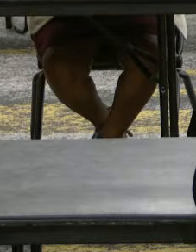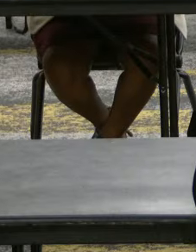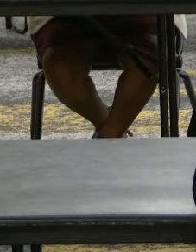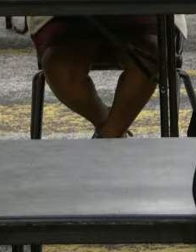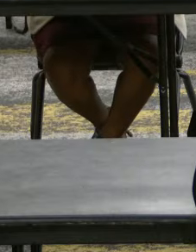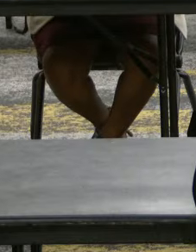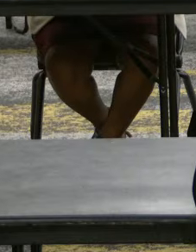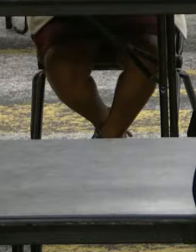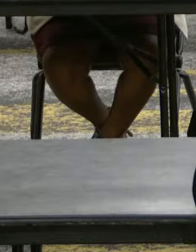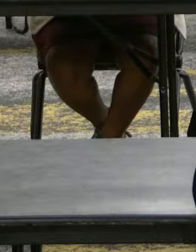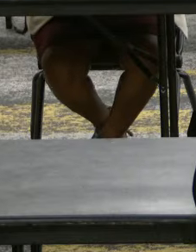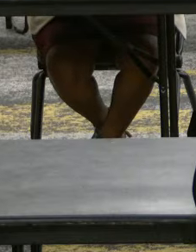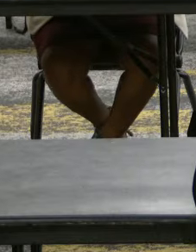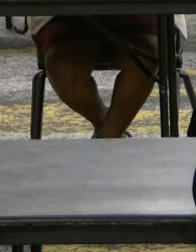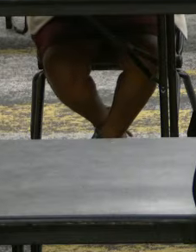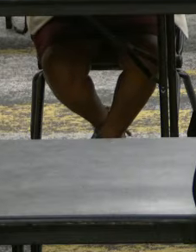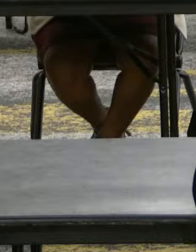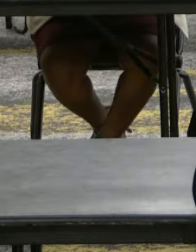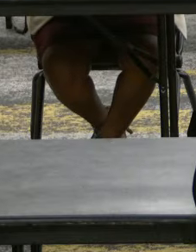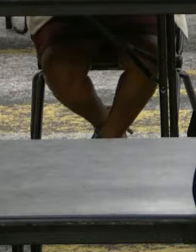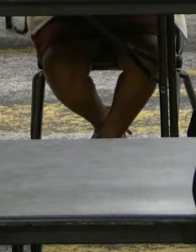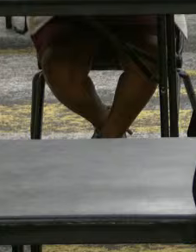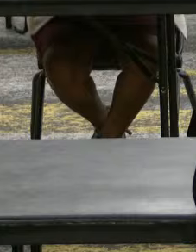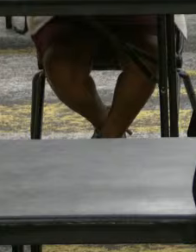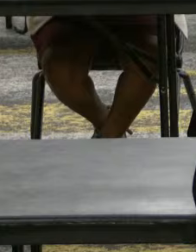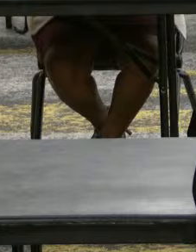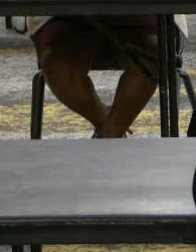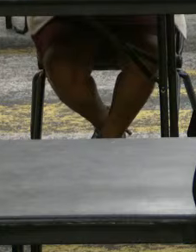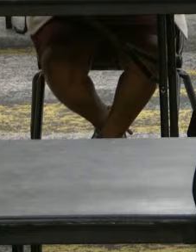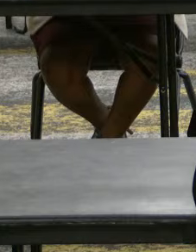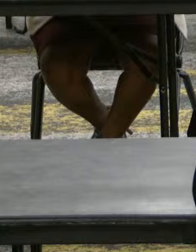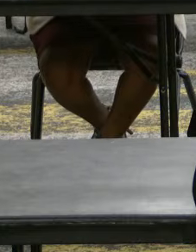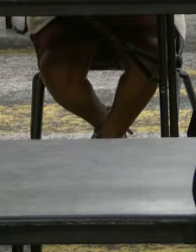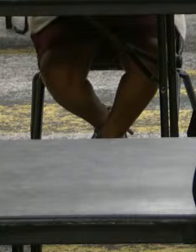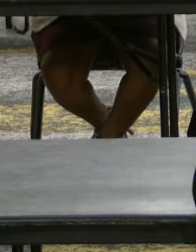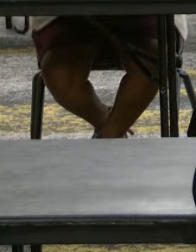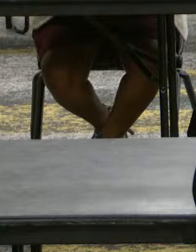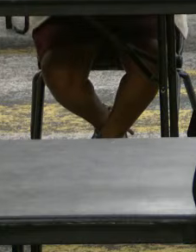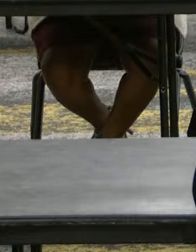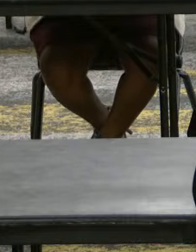that's something that more people need to be educated on.